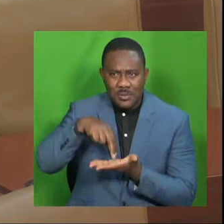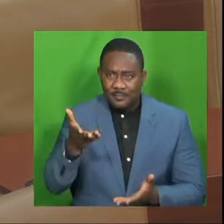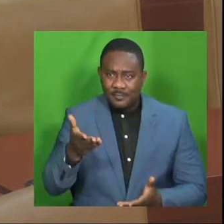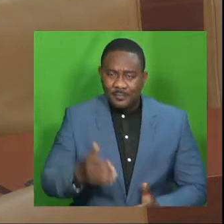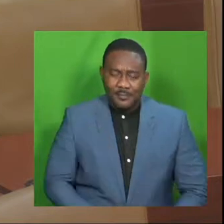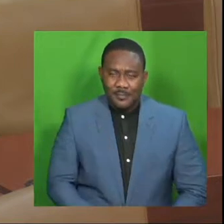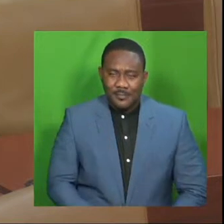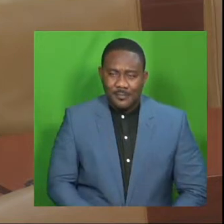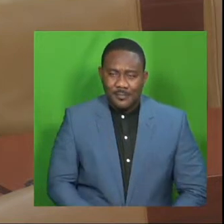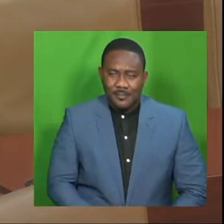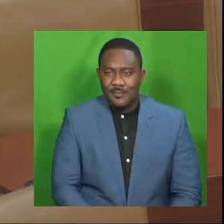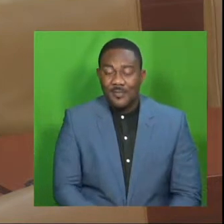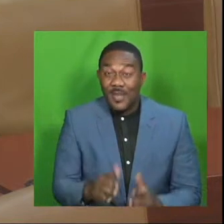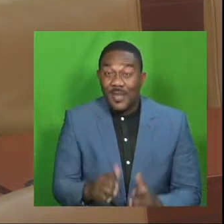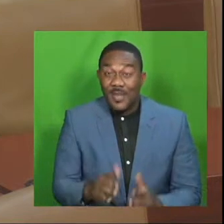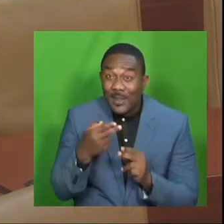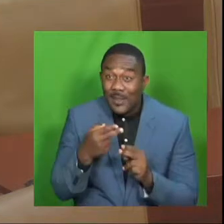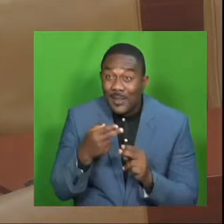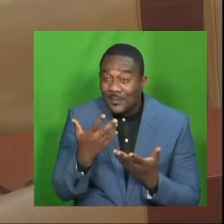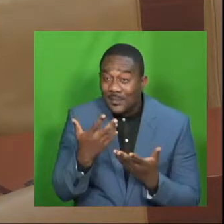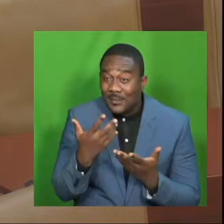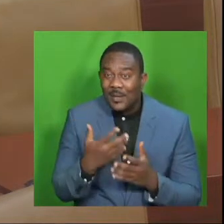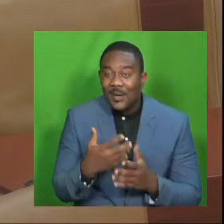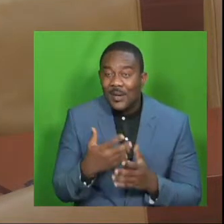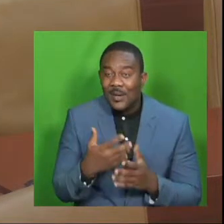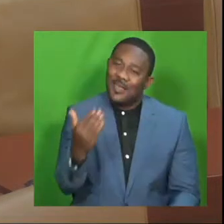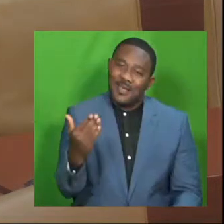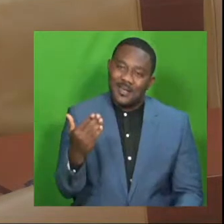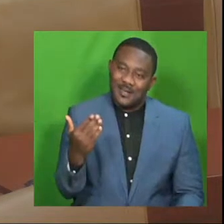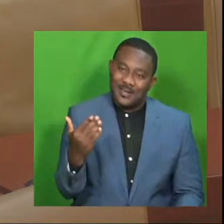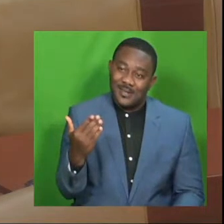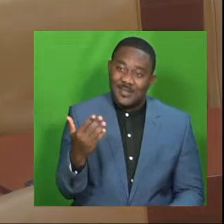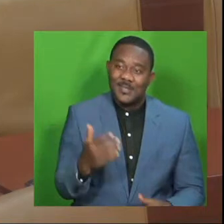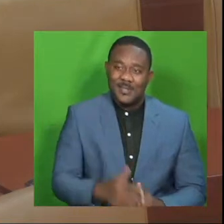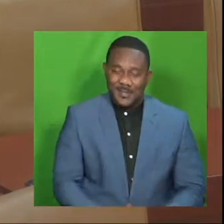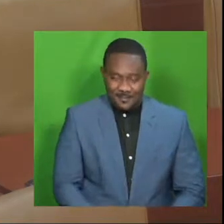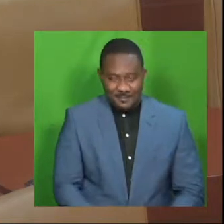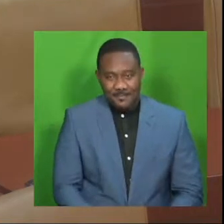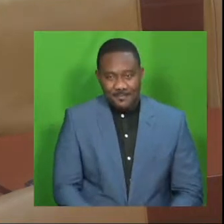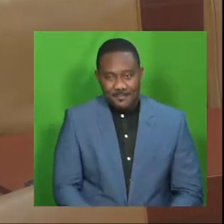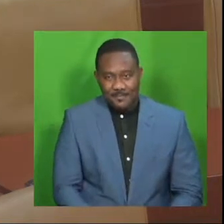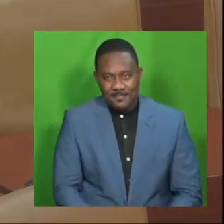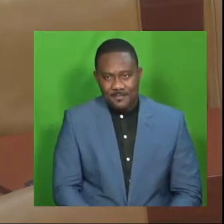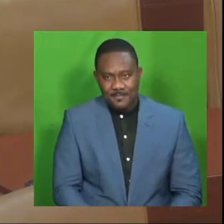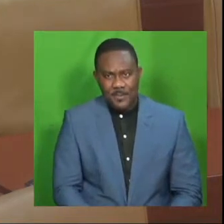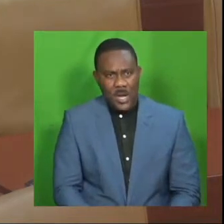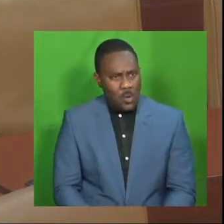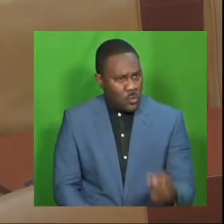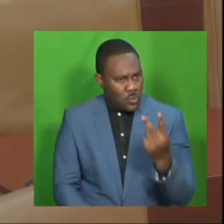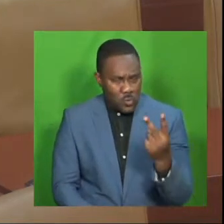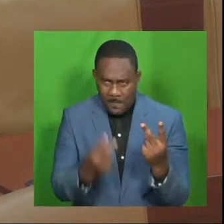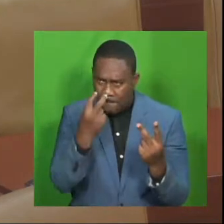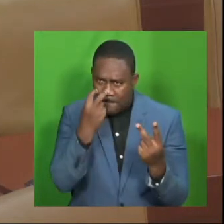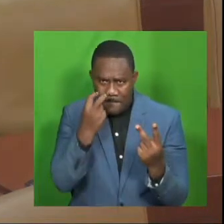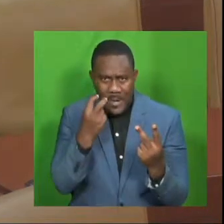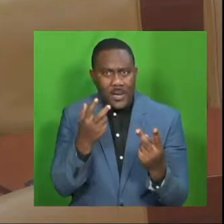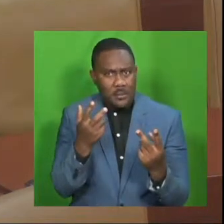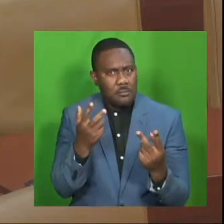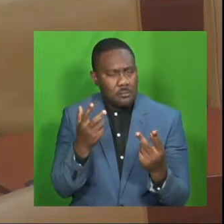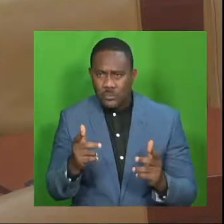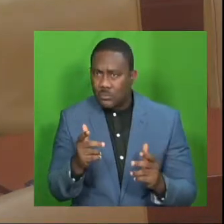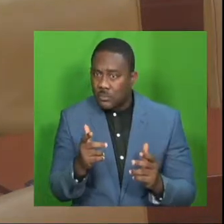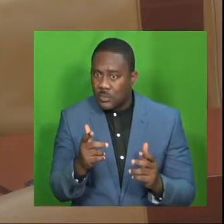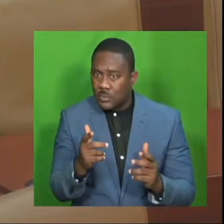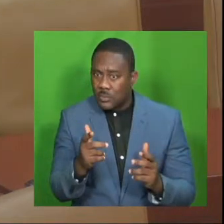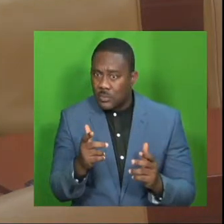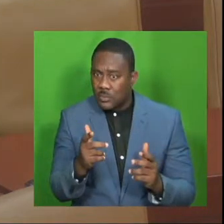It's what? Ghana School of Law, thank you, contract. 2 of them visually